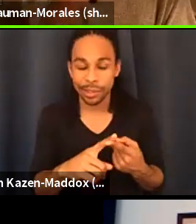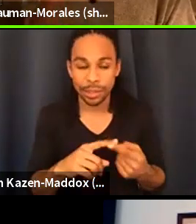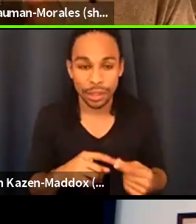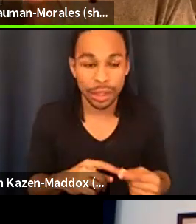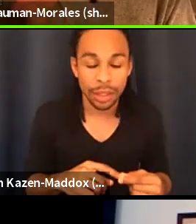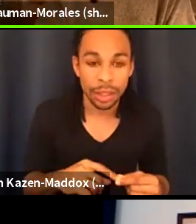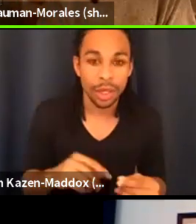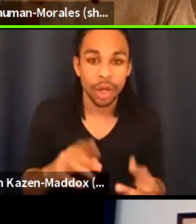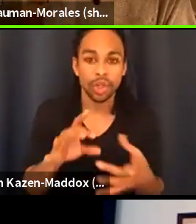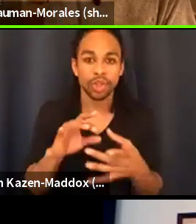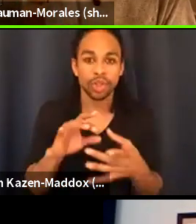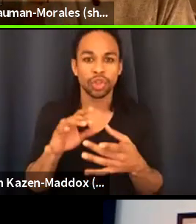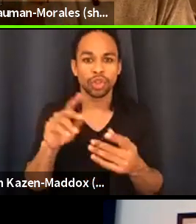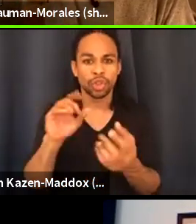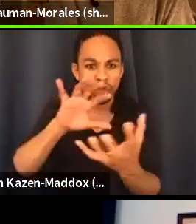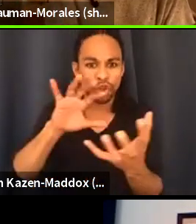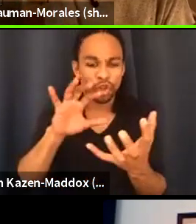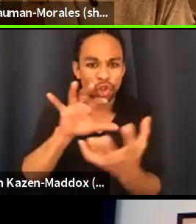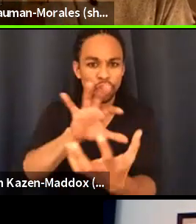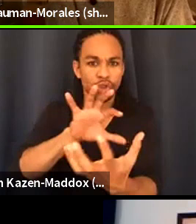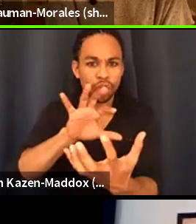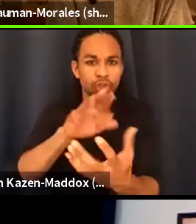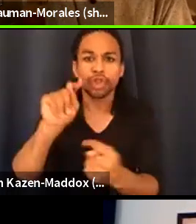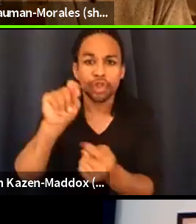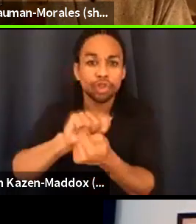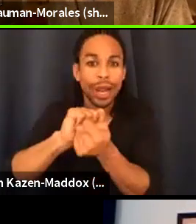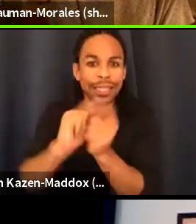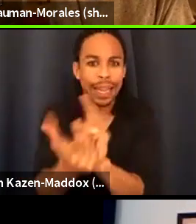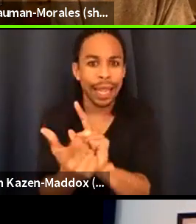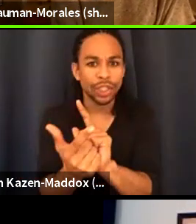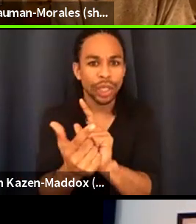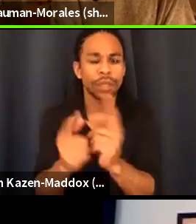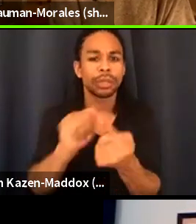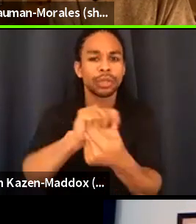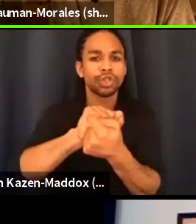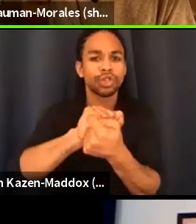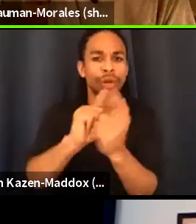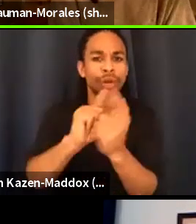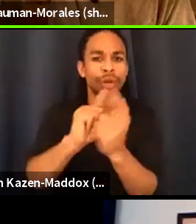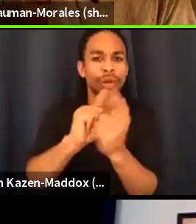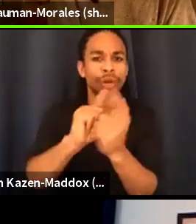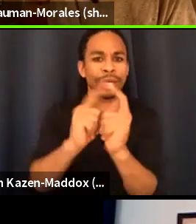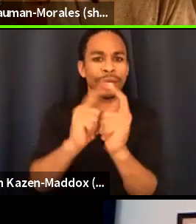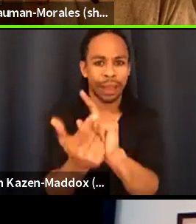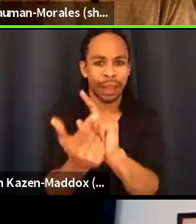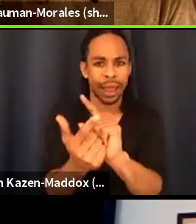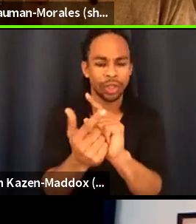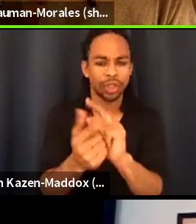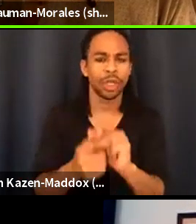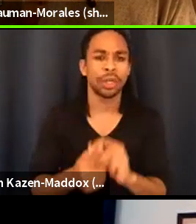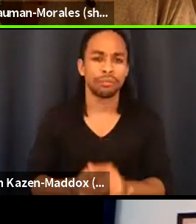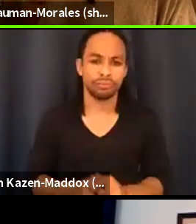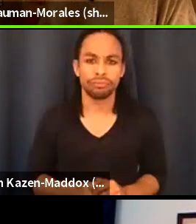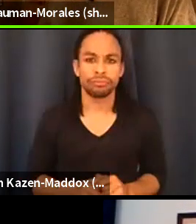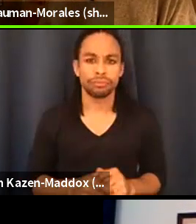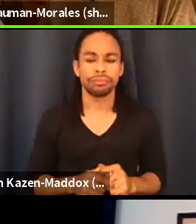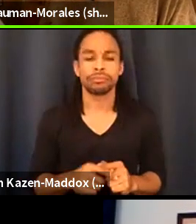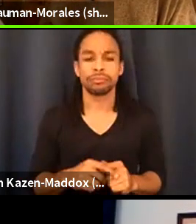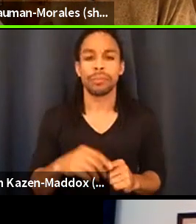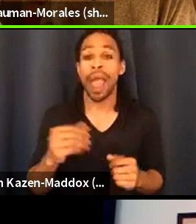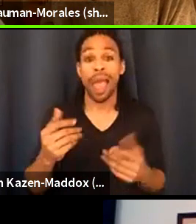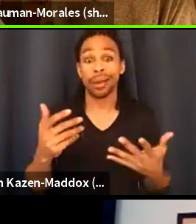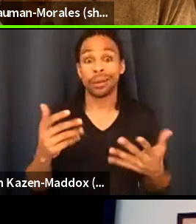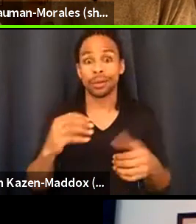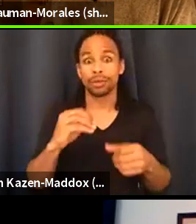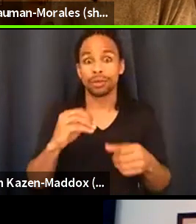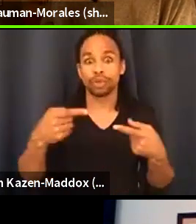really ground so many engagements to a halt. And there were contractual